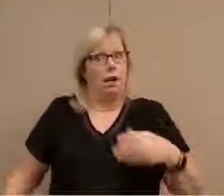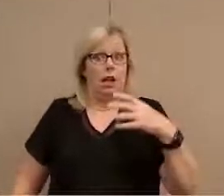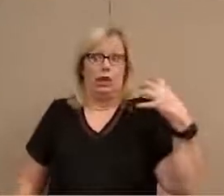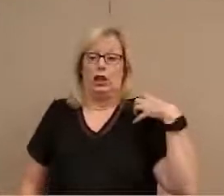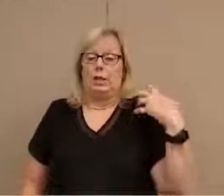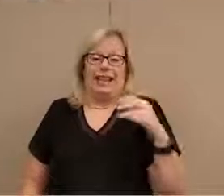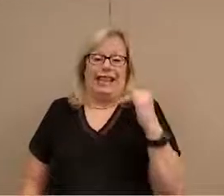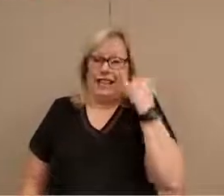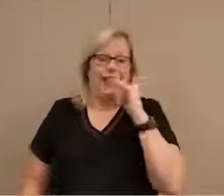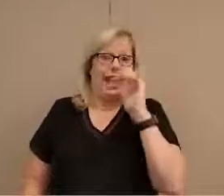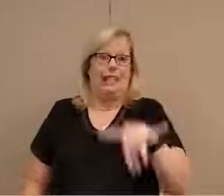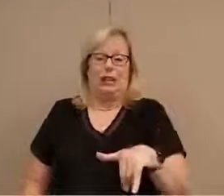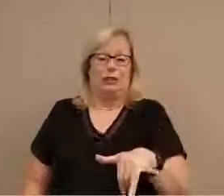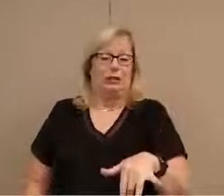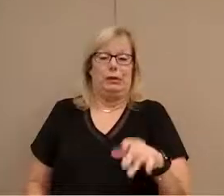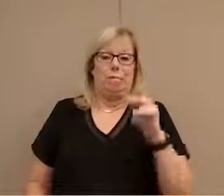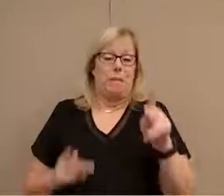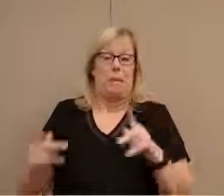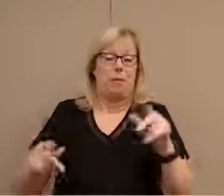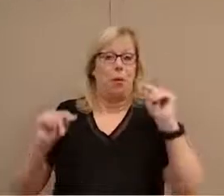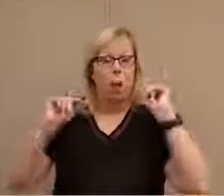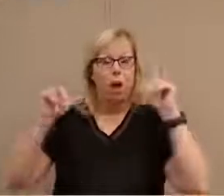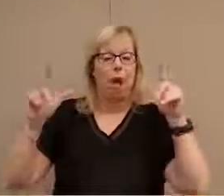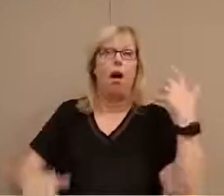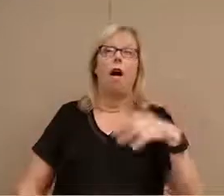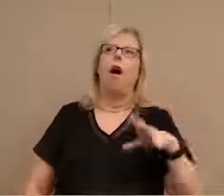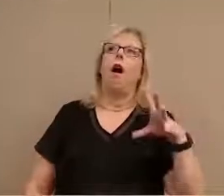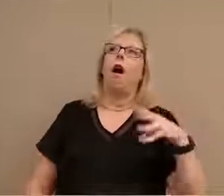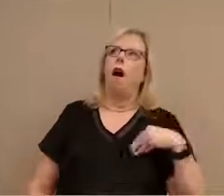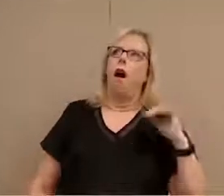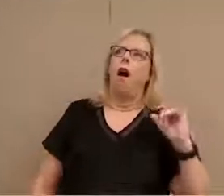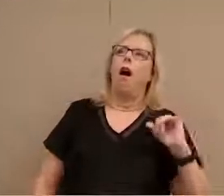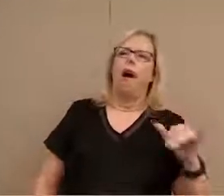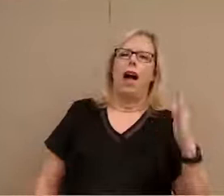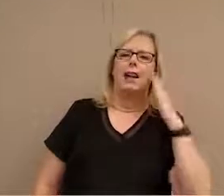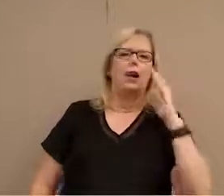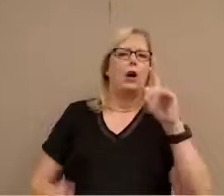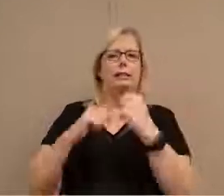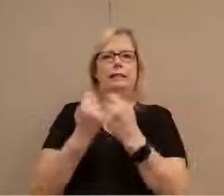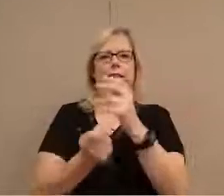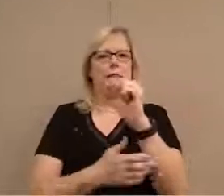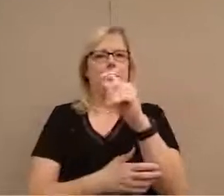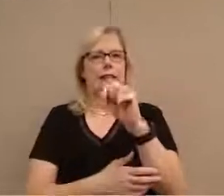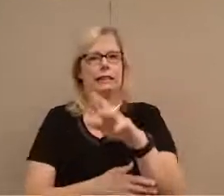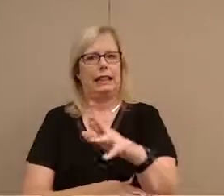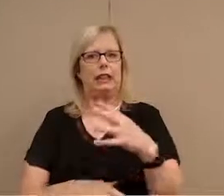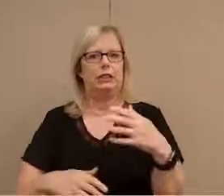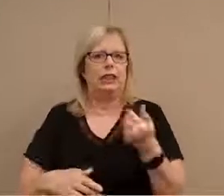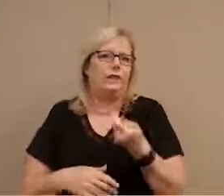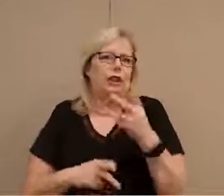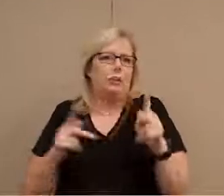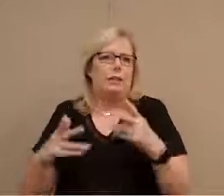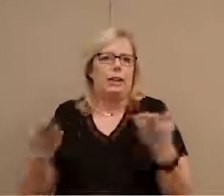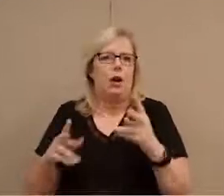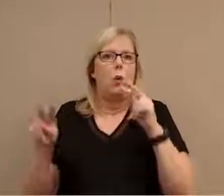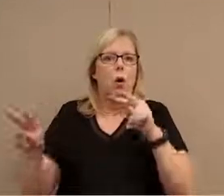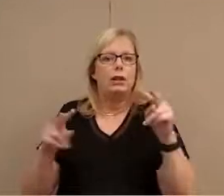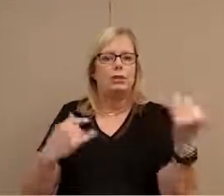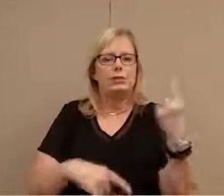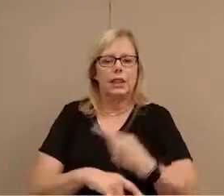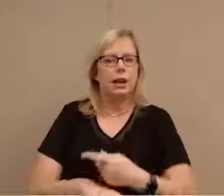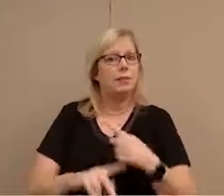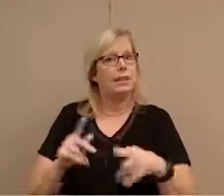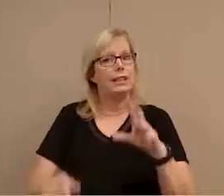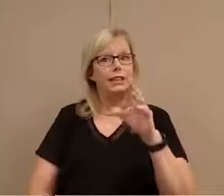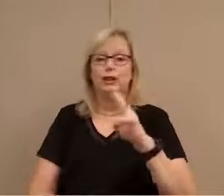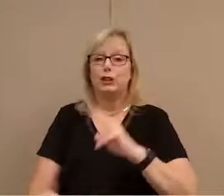that doesn't reach some of the population out there, and I know Team St. Clair, there's quite a few of them on here, some new people on watching today, but